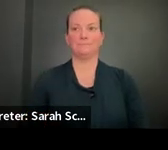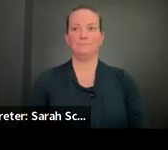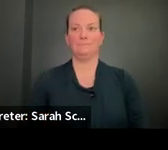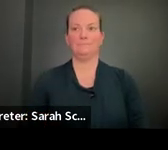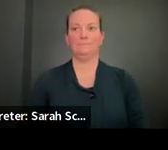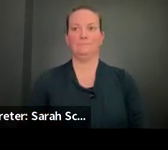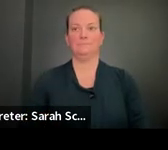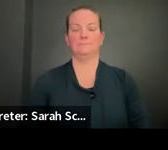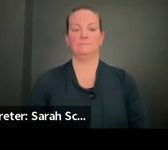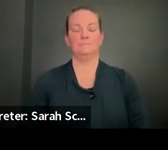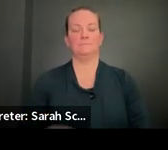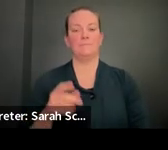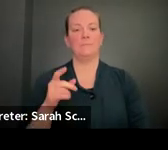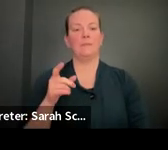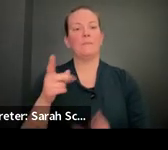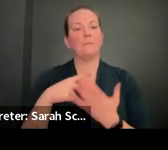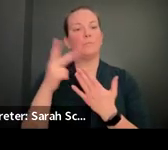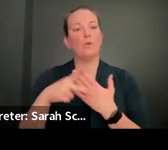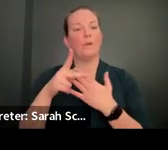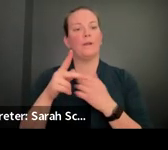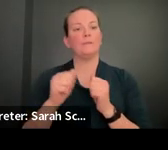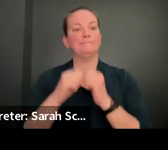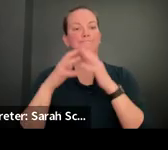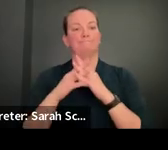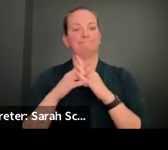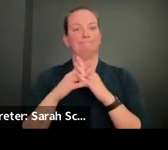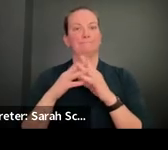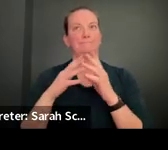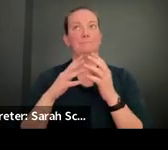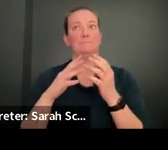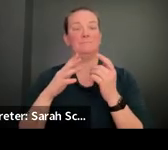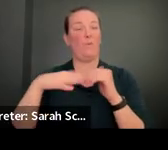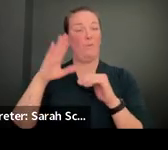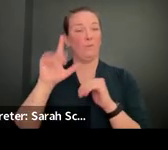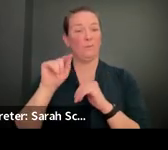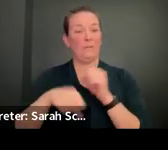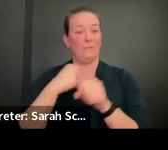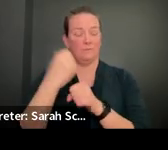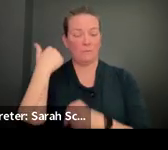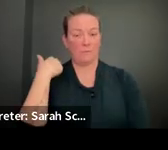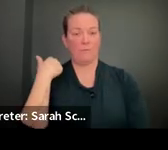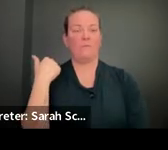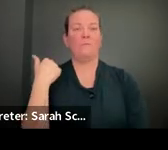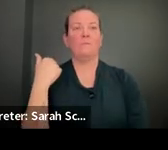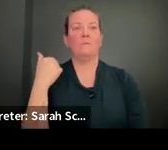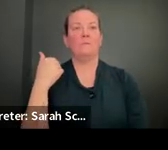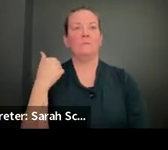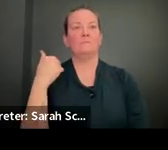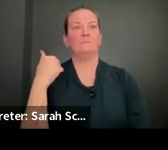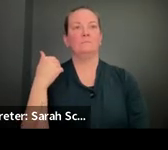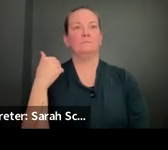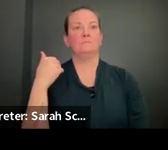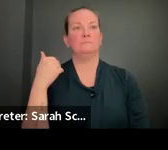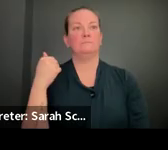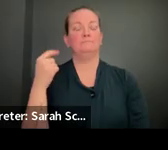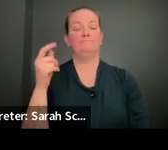The program started at this point, more than 20 years ago. When we started, we